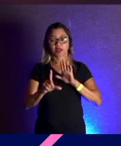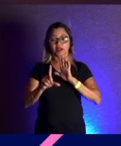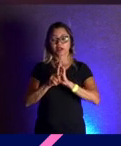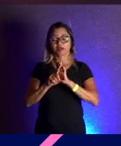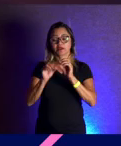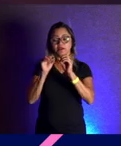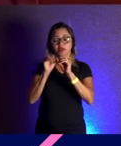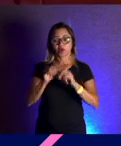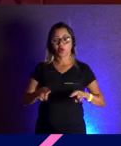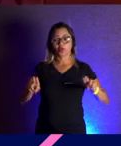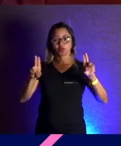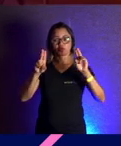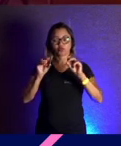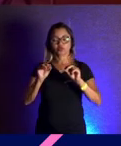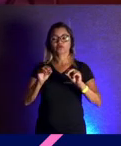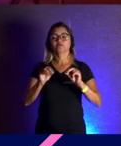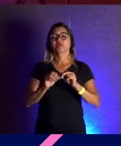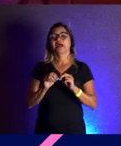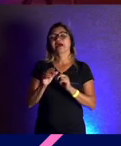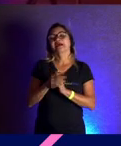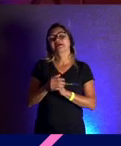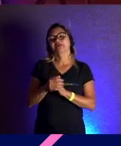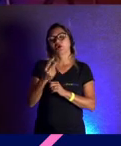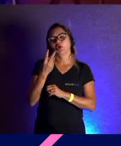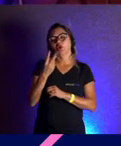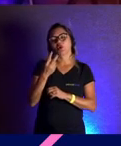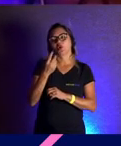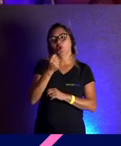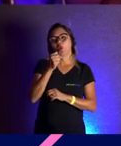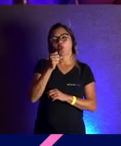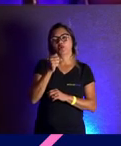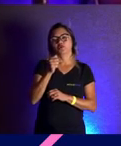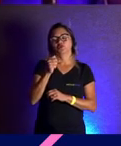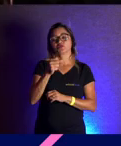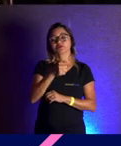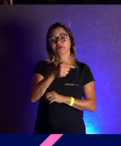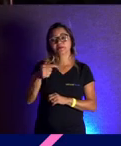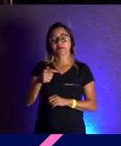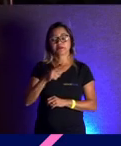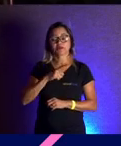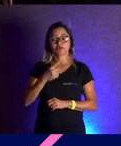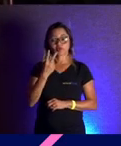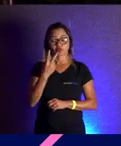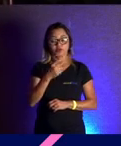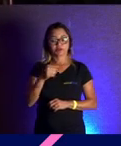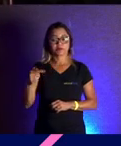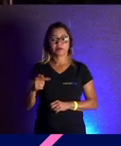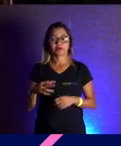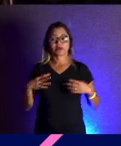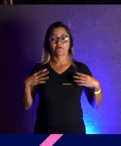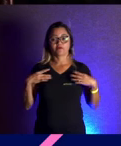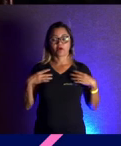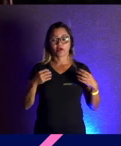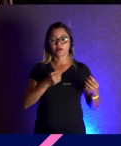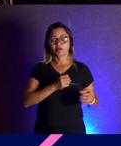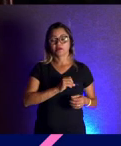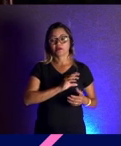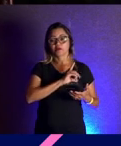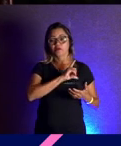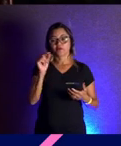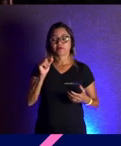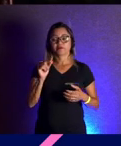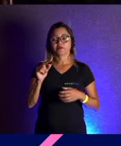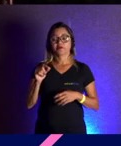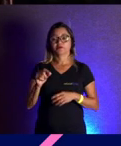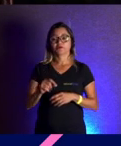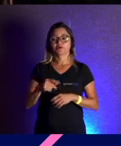every 8 weeks, you have to take 2 weeks of leave, and you have to leave the country. Okay? So in March, we